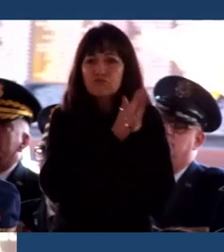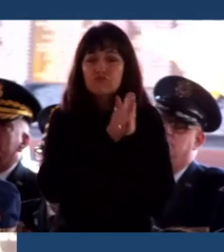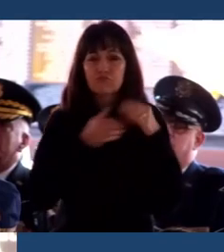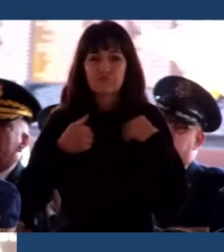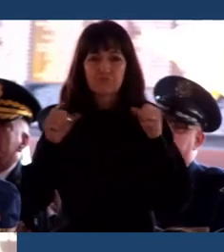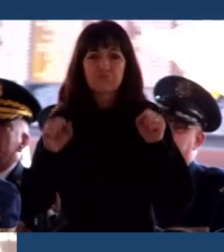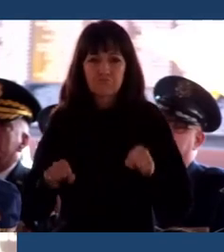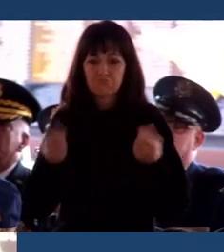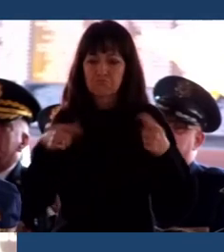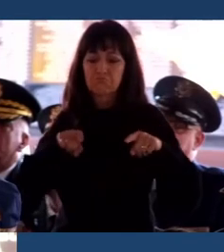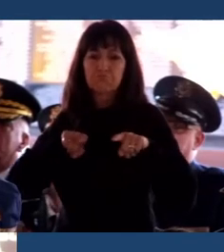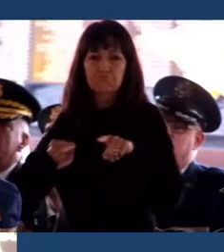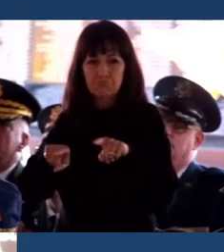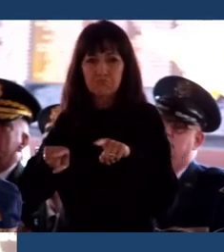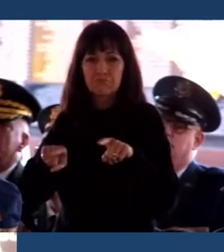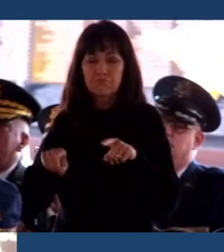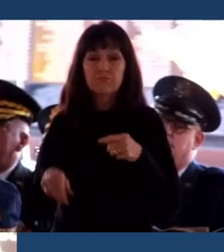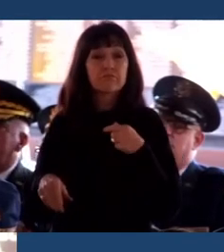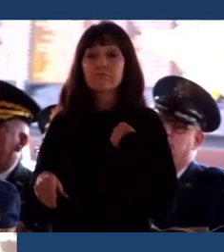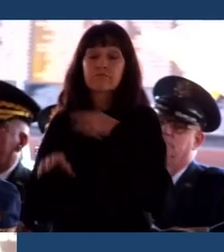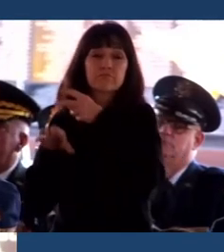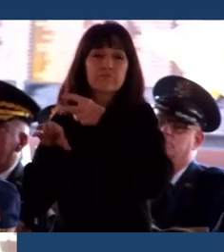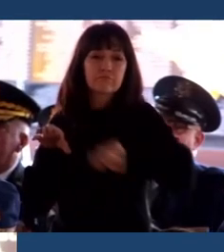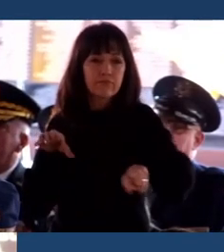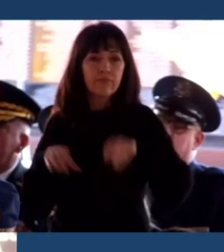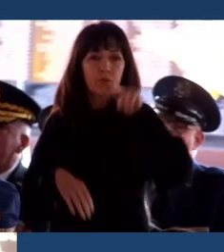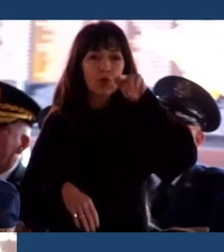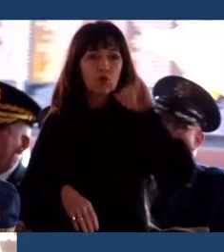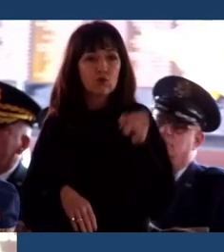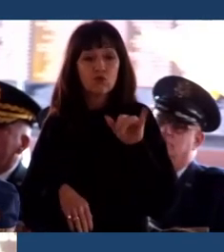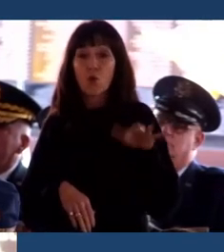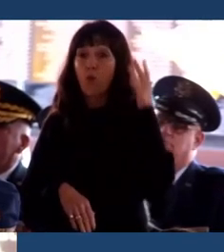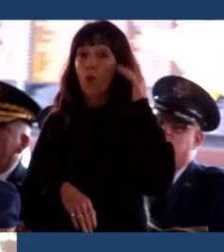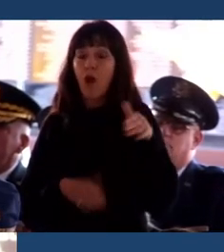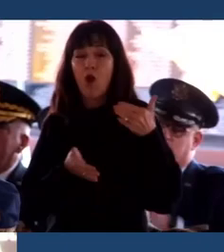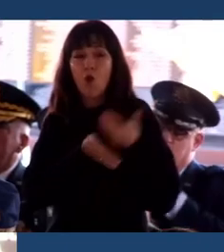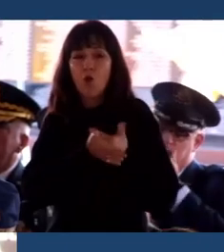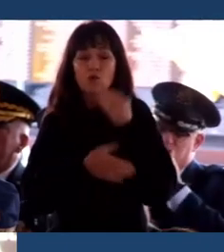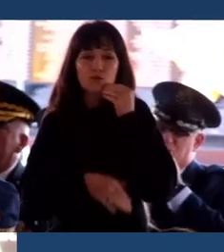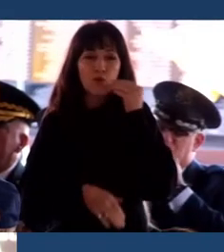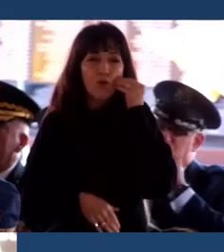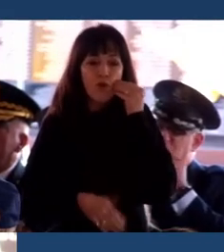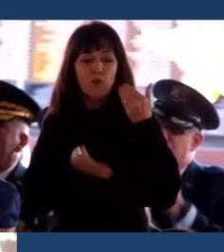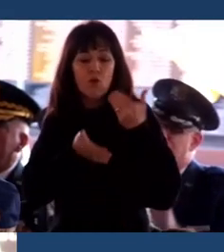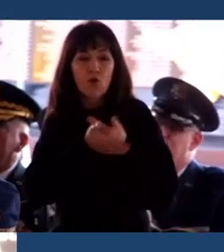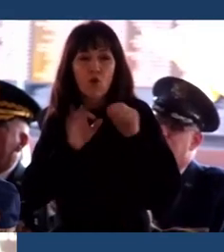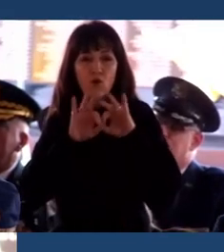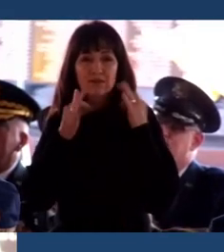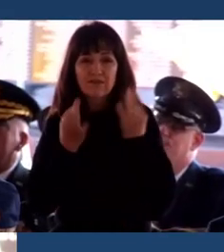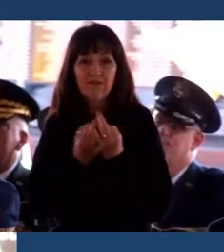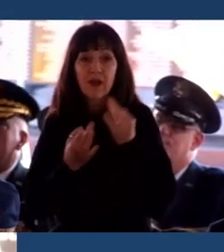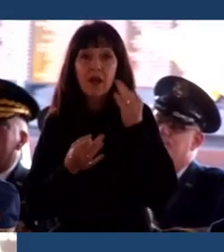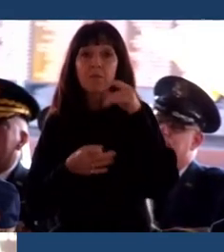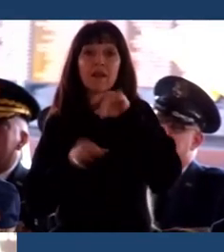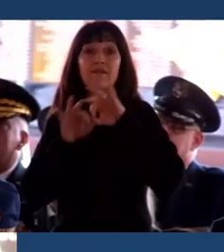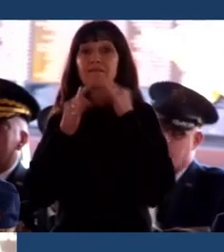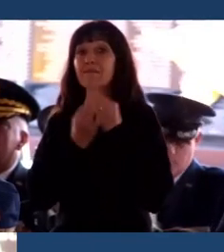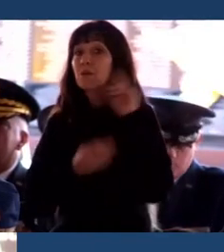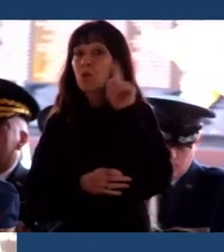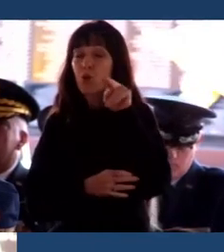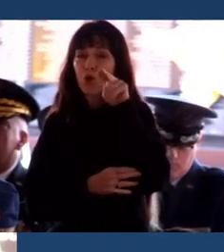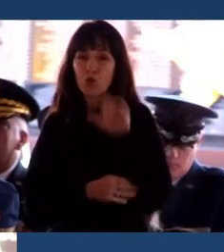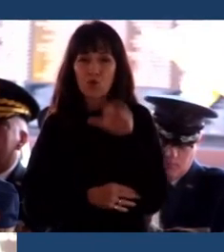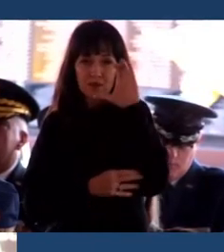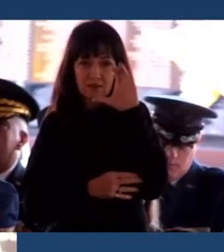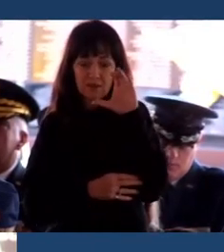assigned to the McGuire Air Force Base in New Jersey, which was close to home family in New York City.